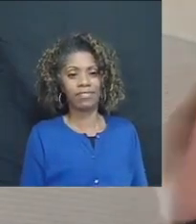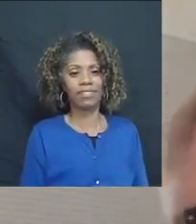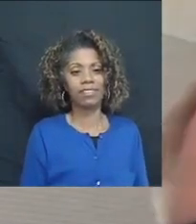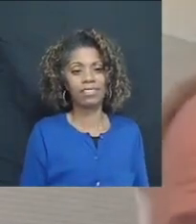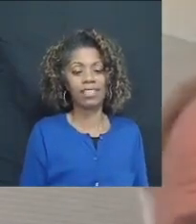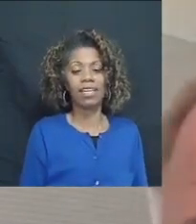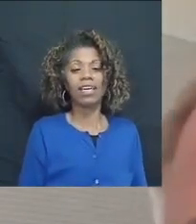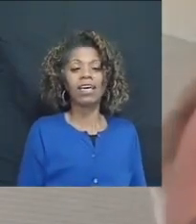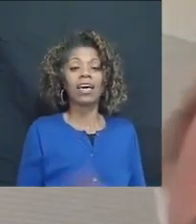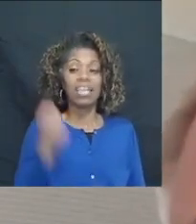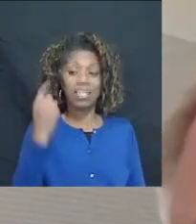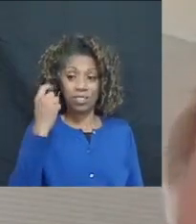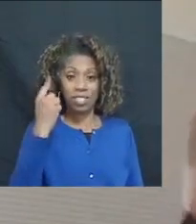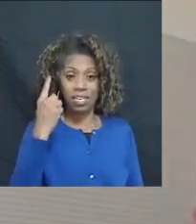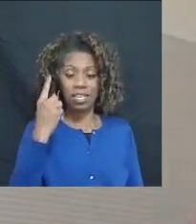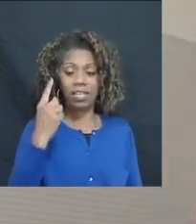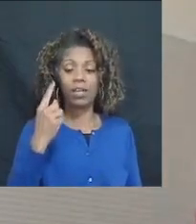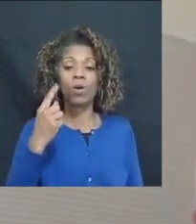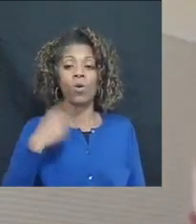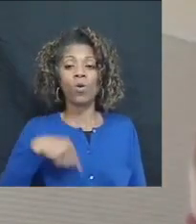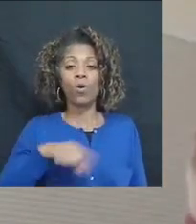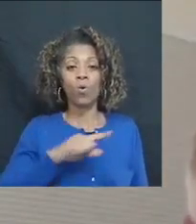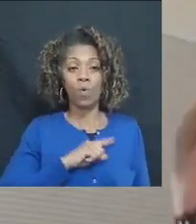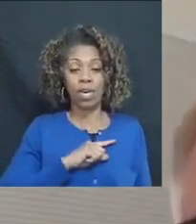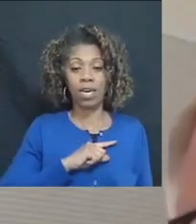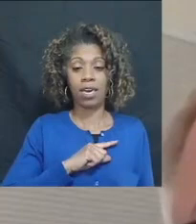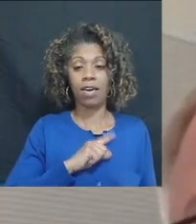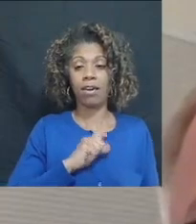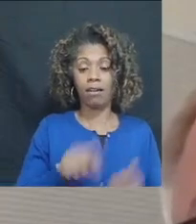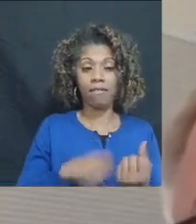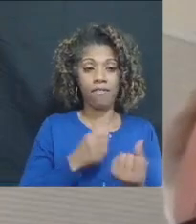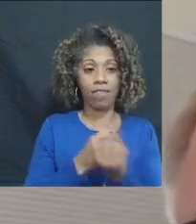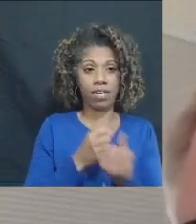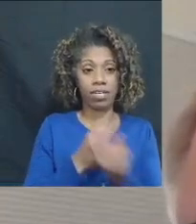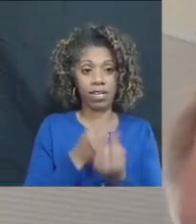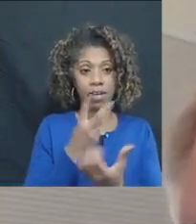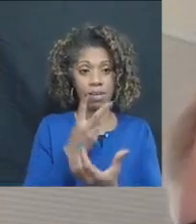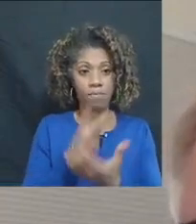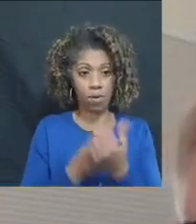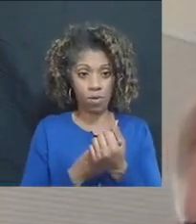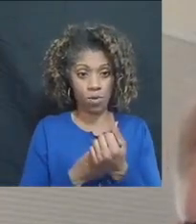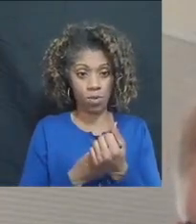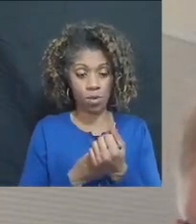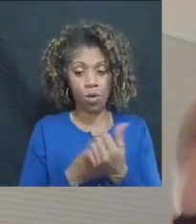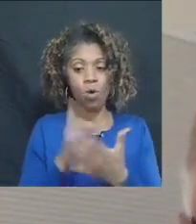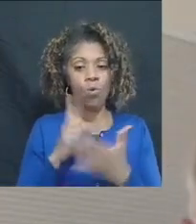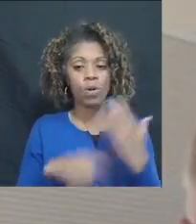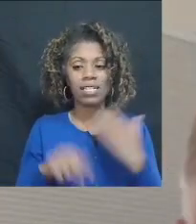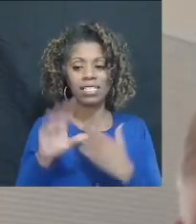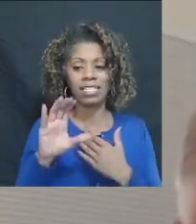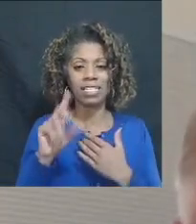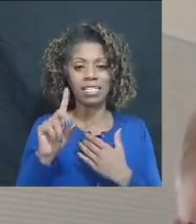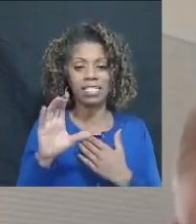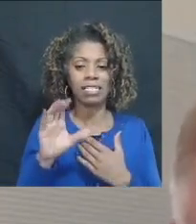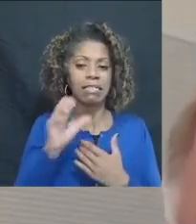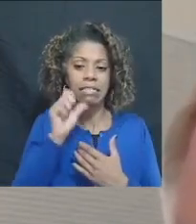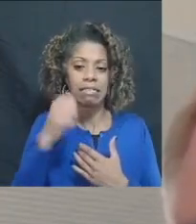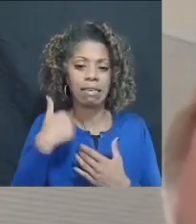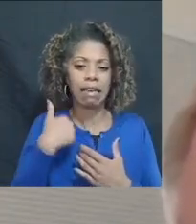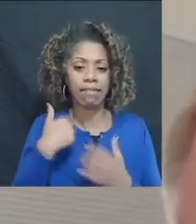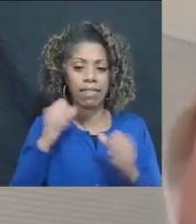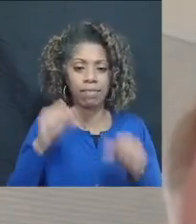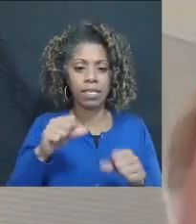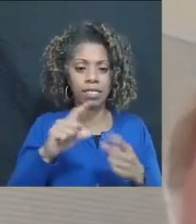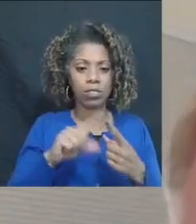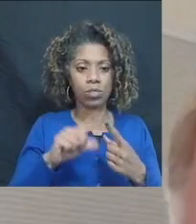we are funding both what the CDC does not have the resources to do, programs and projects that they are bringing forward that they don't